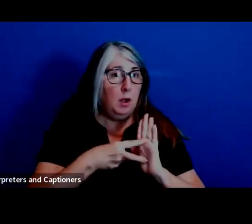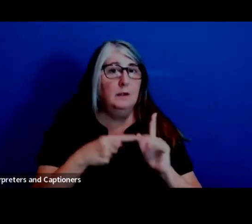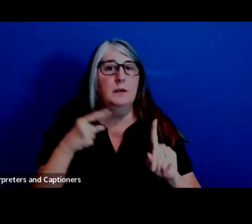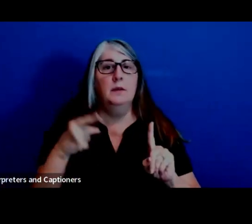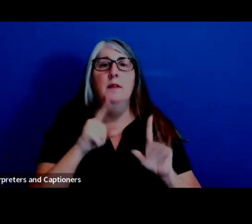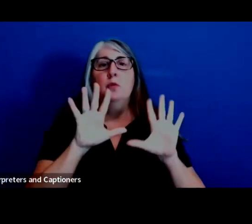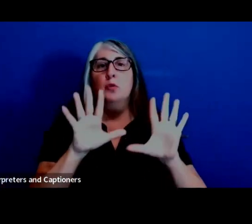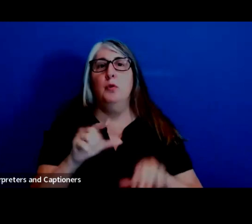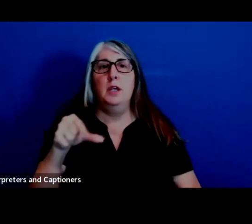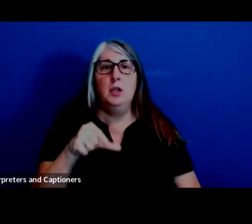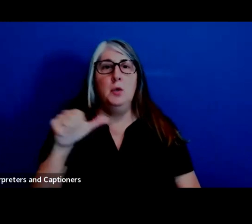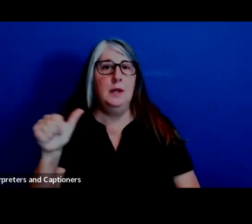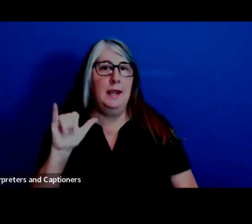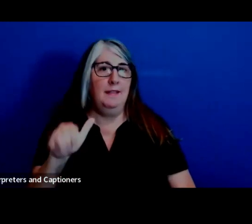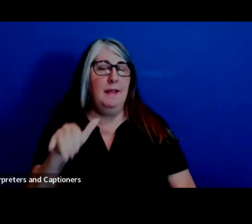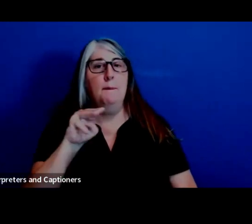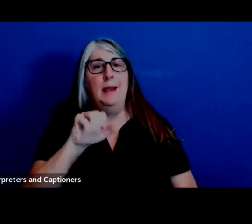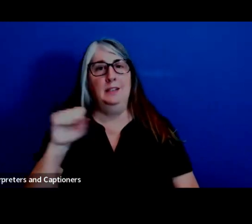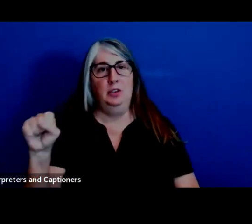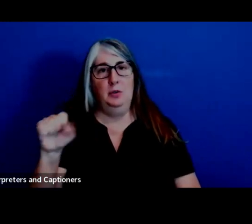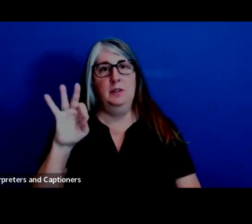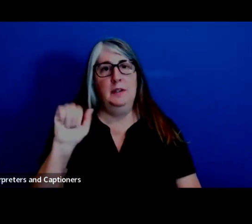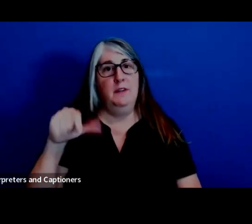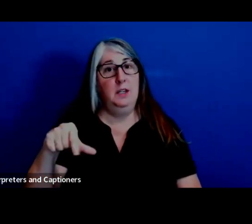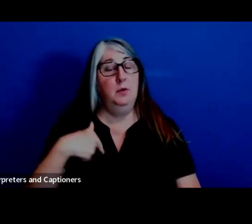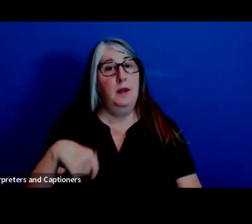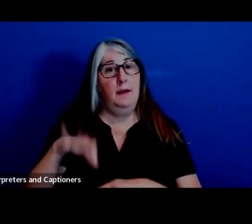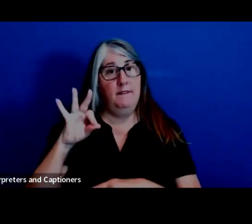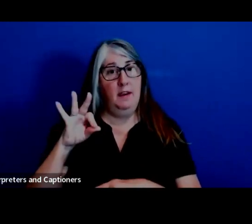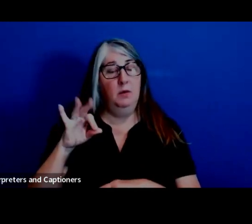Q&A section in that Massachusetts FAQ I found that says,